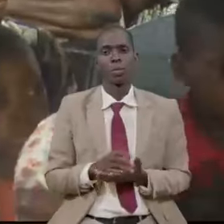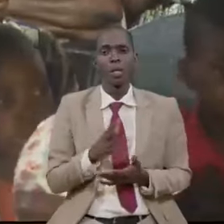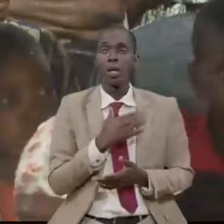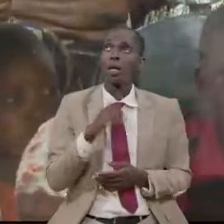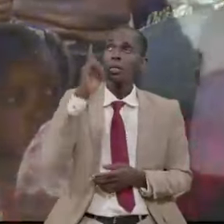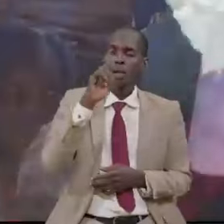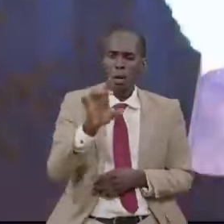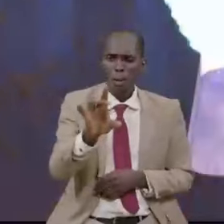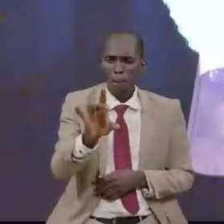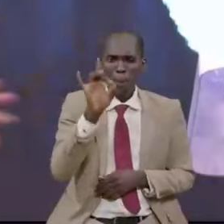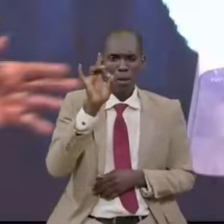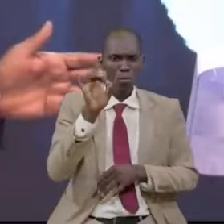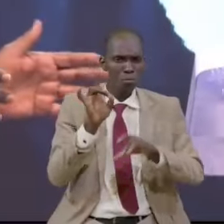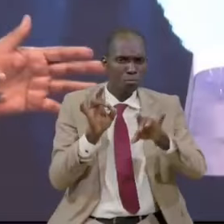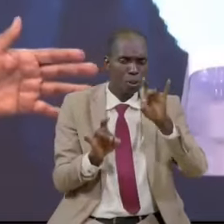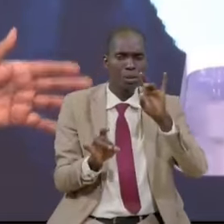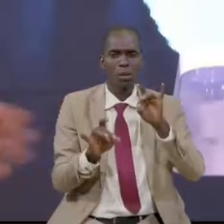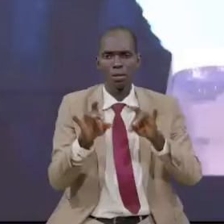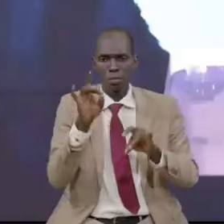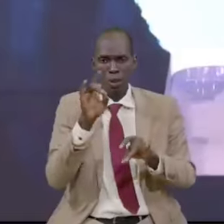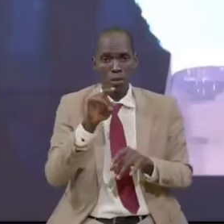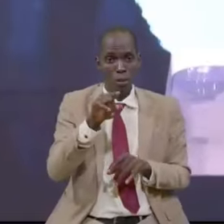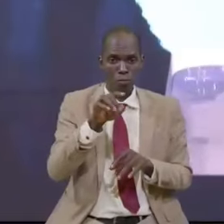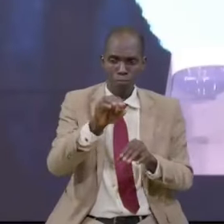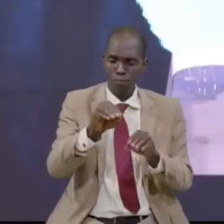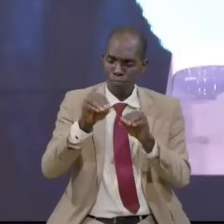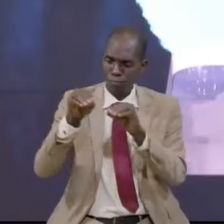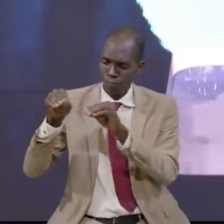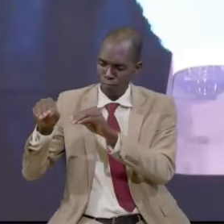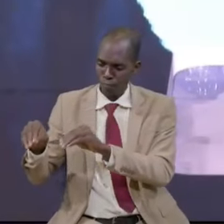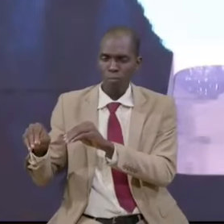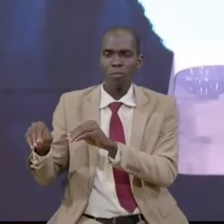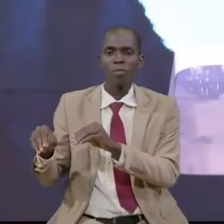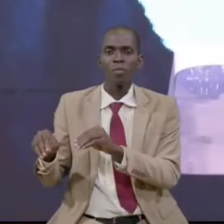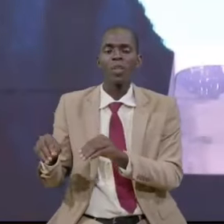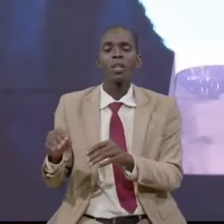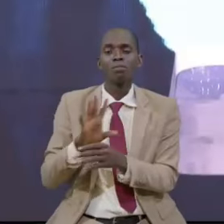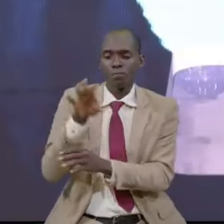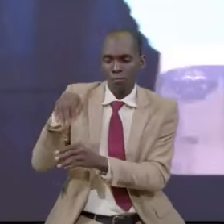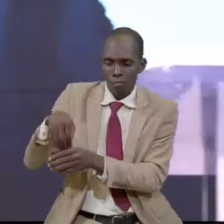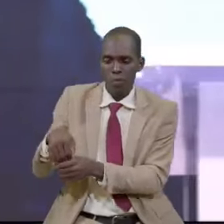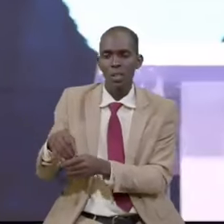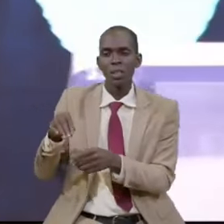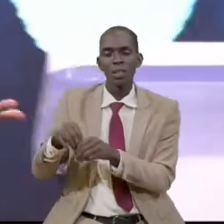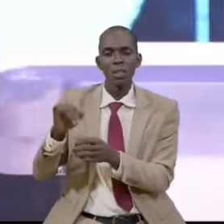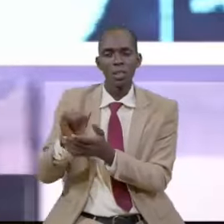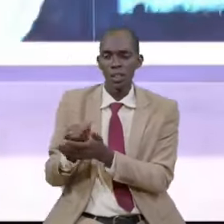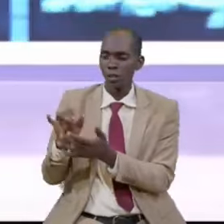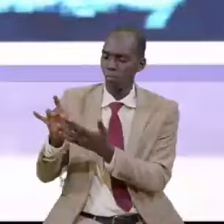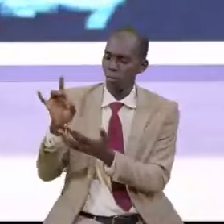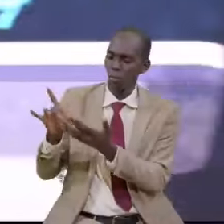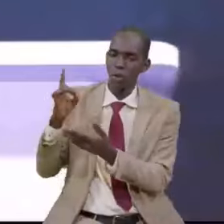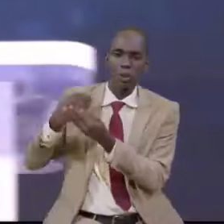says, I now put you as part of the chosen generation. Darkness will